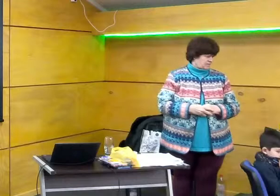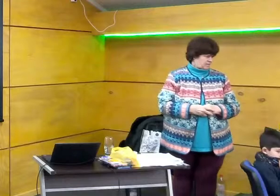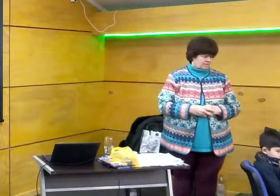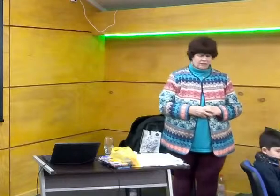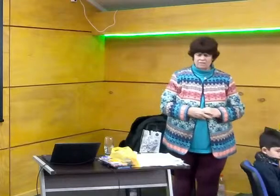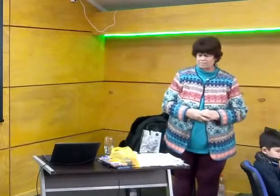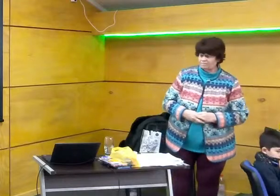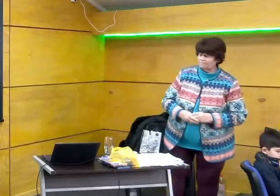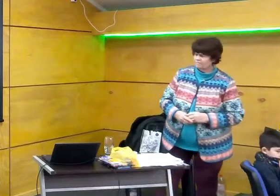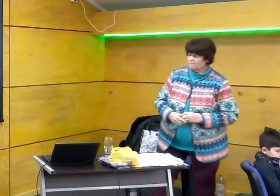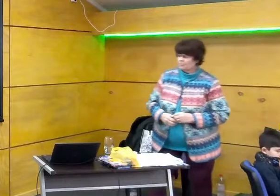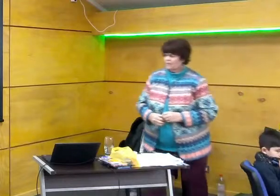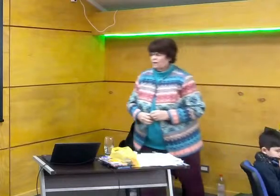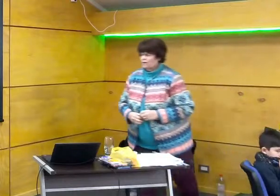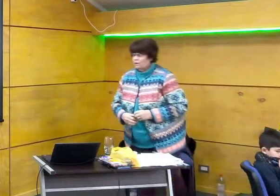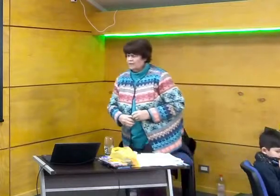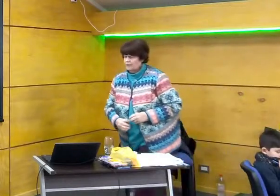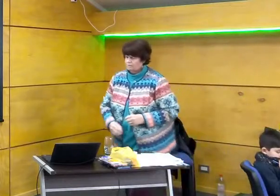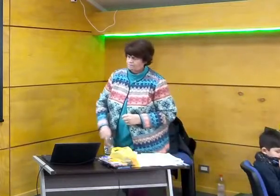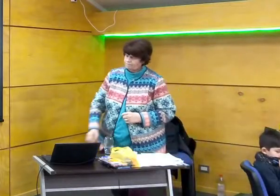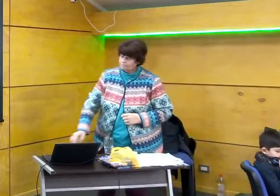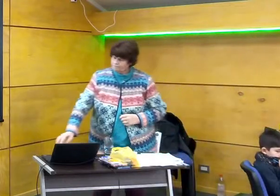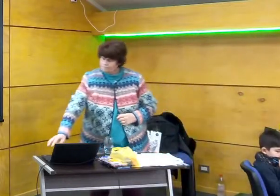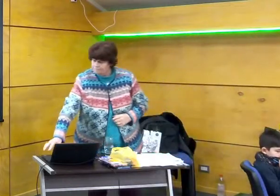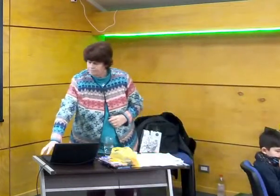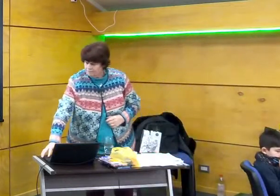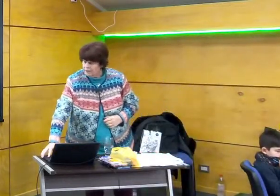fun things. Yeah. Okay.